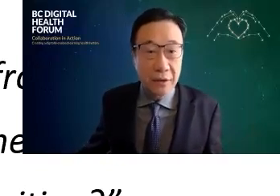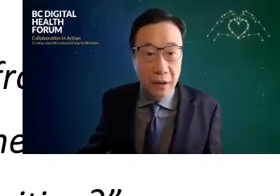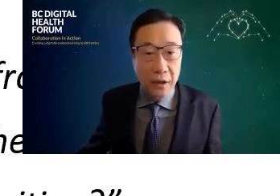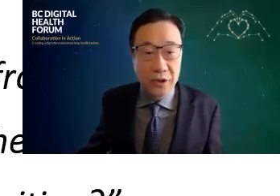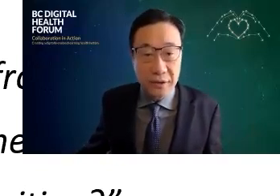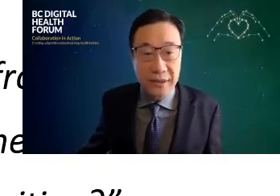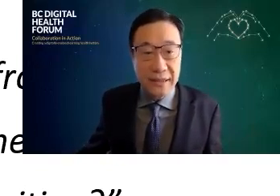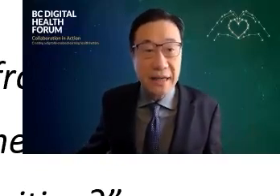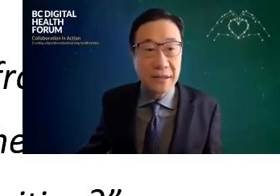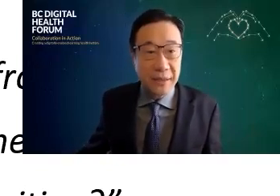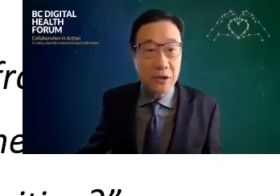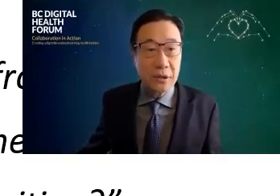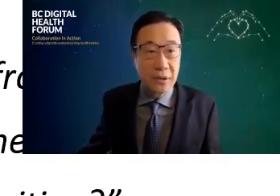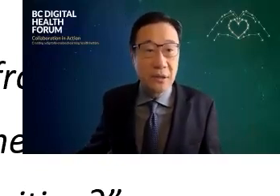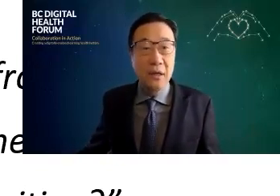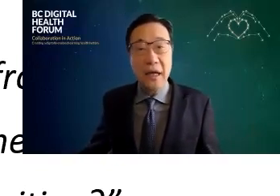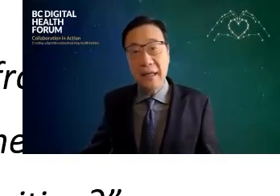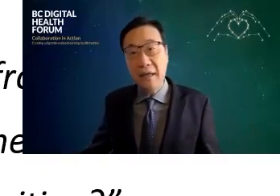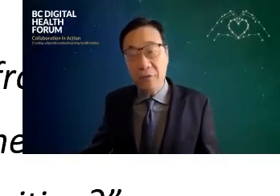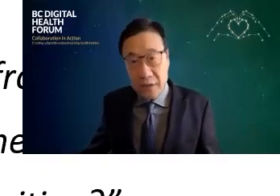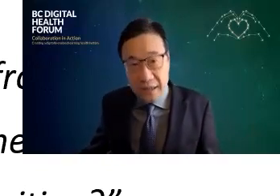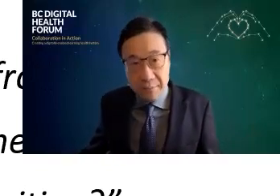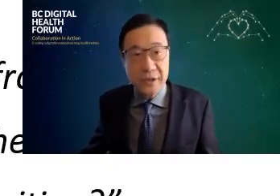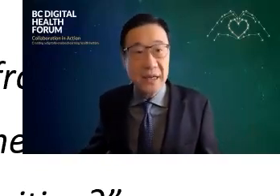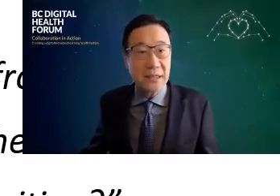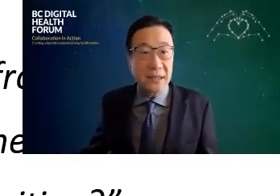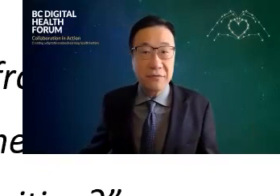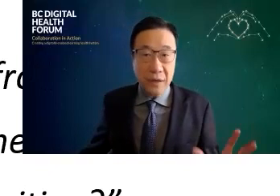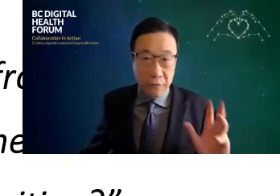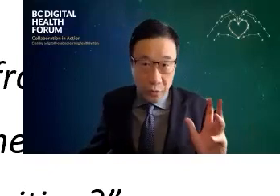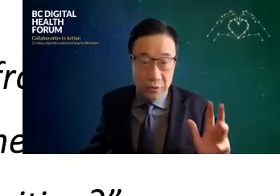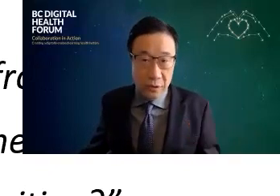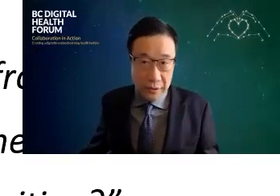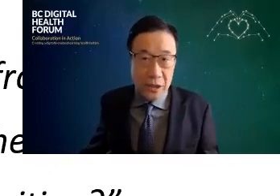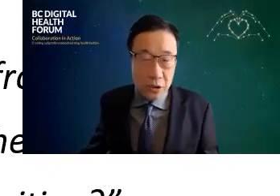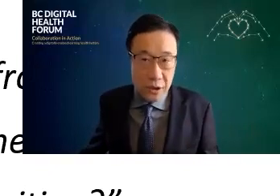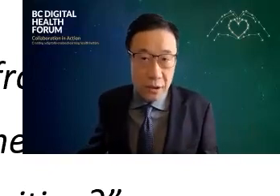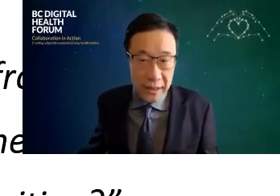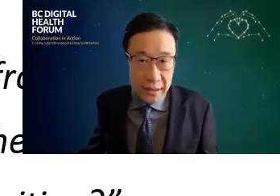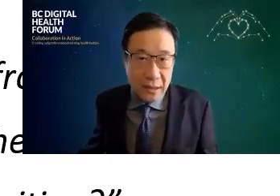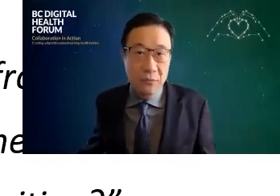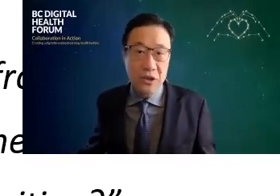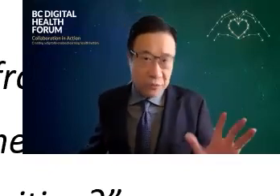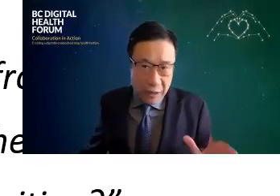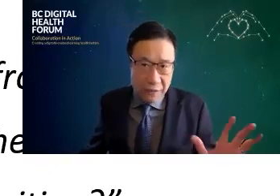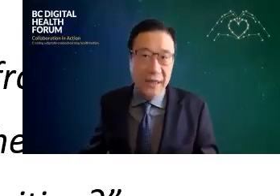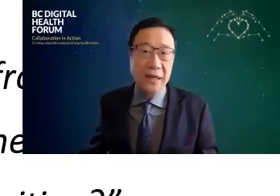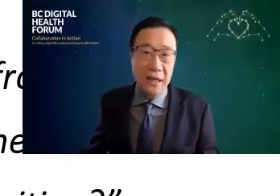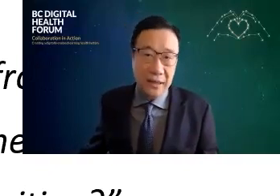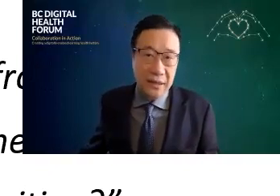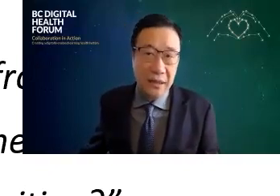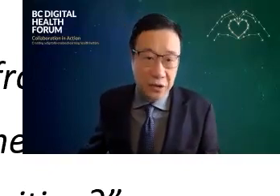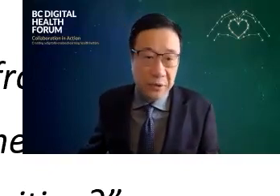picked out close to 6,000 patients. And then 14% is from rural locations calling in, which is